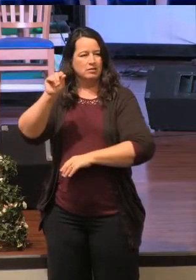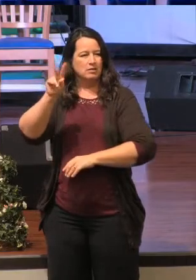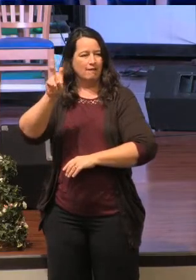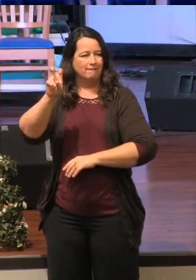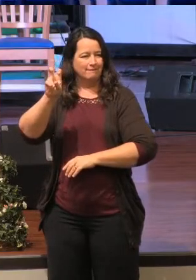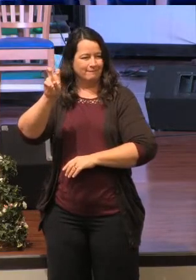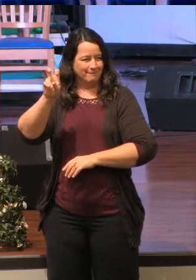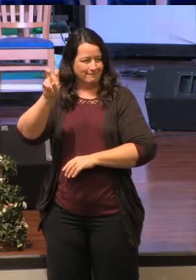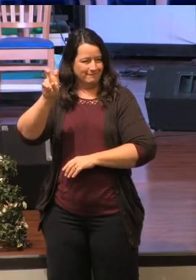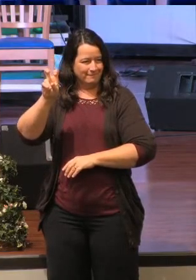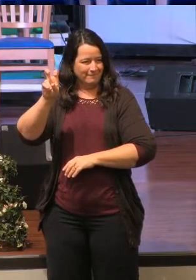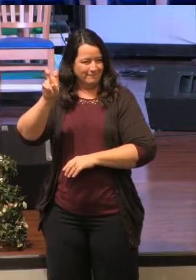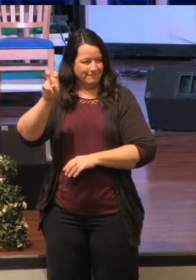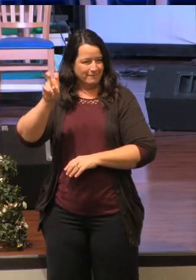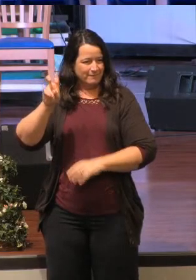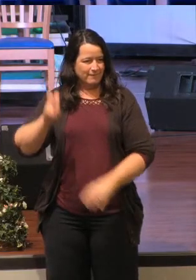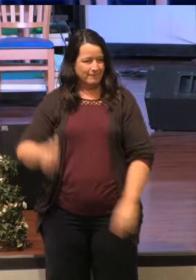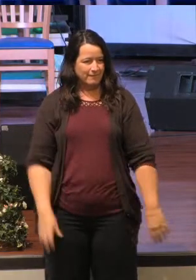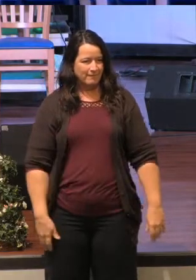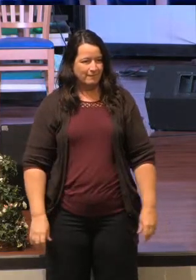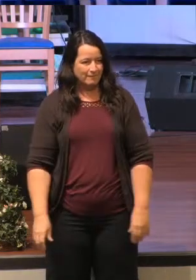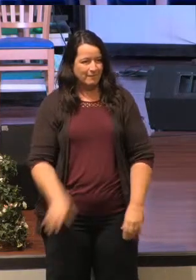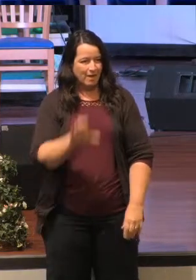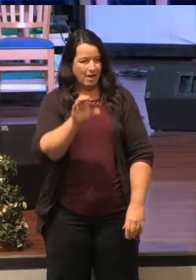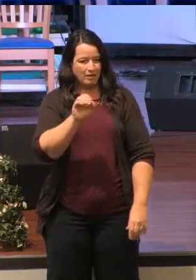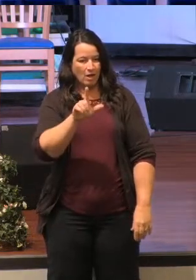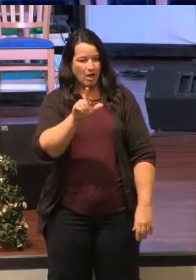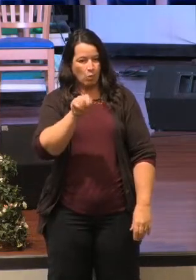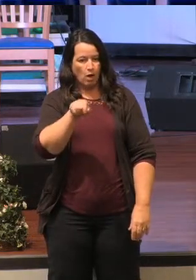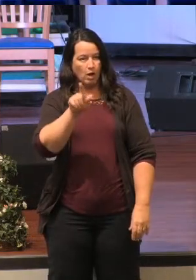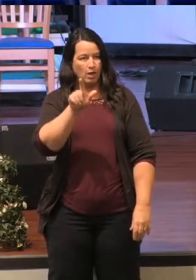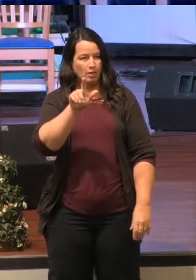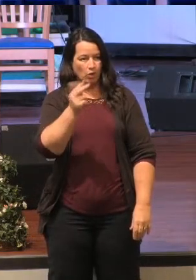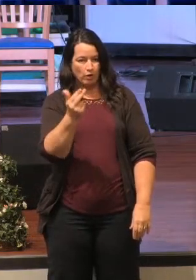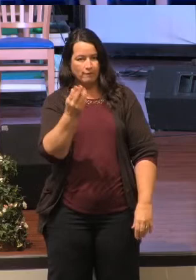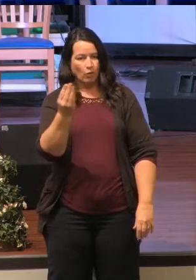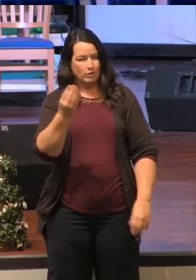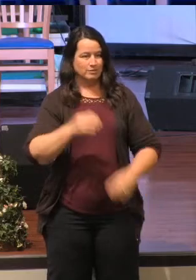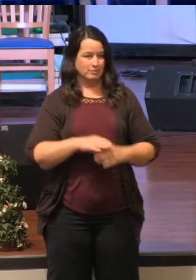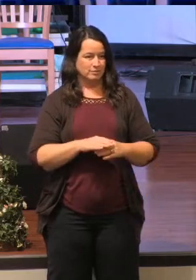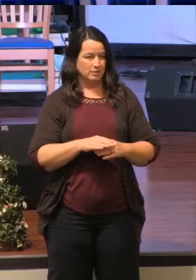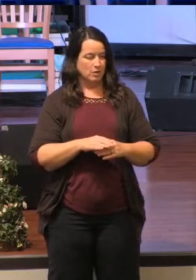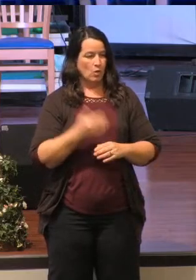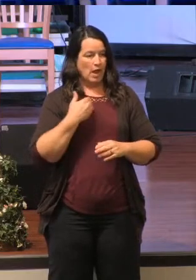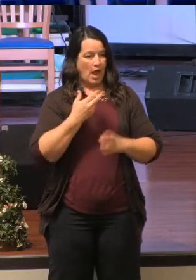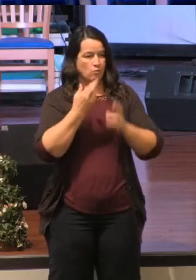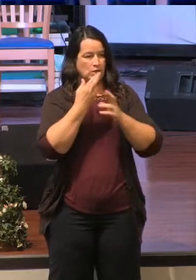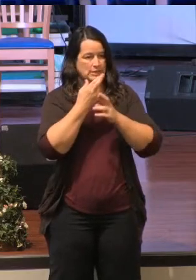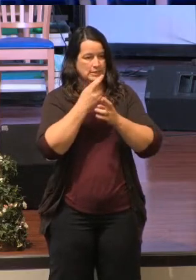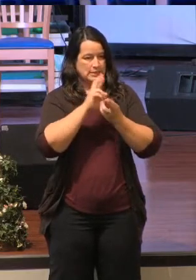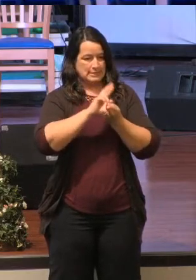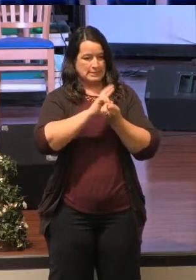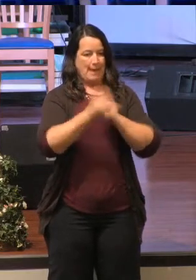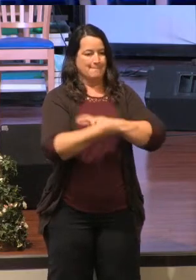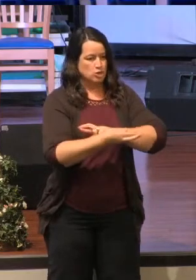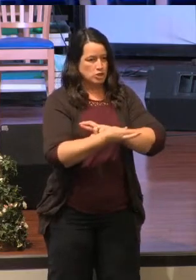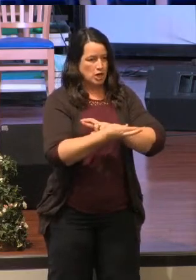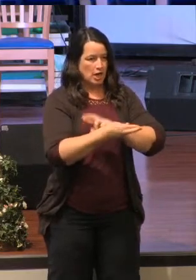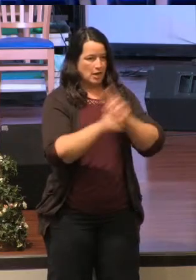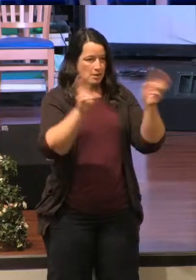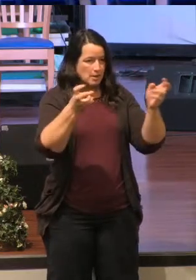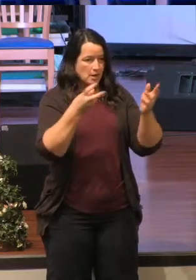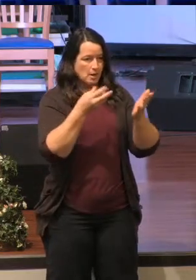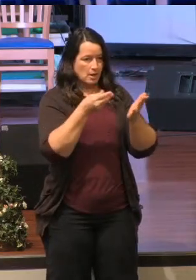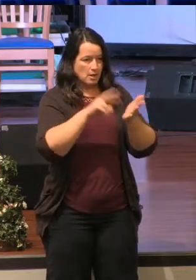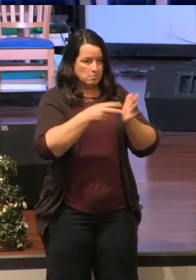Colossians 1, 13 and 14. In whom we have redemption. What does that mean? Bought back. Bought back from what? The